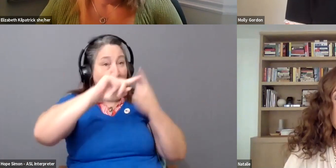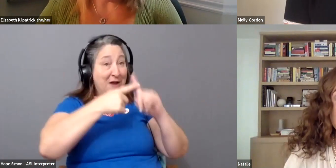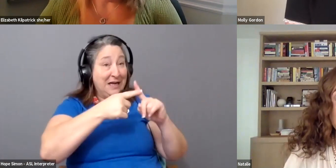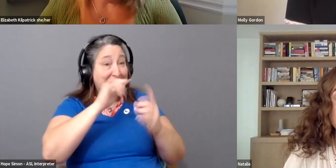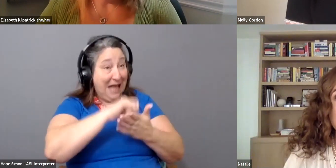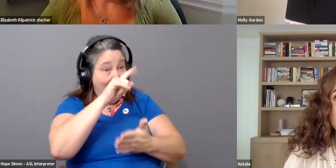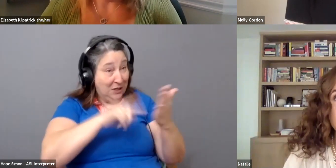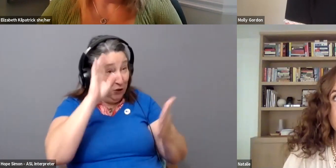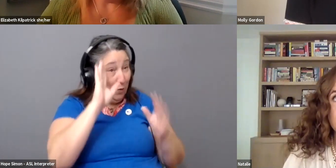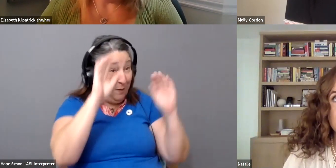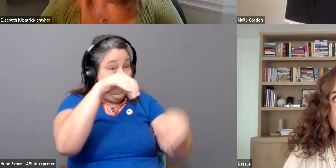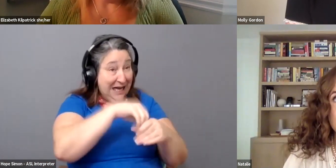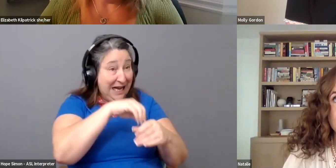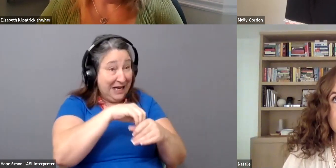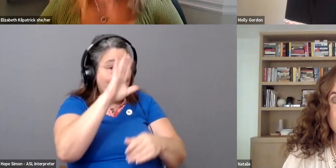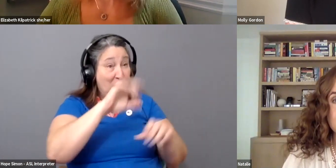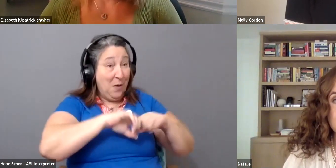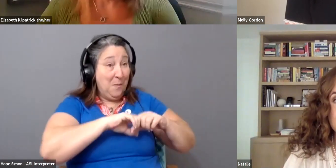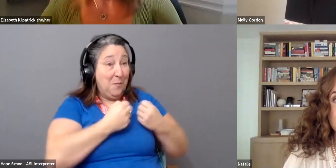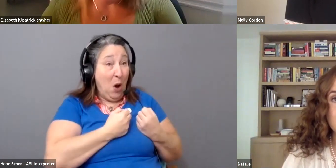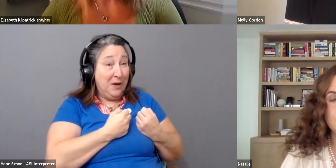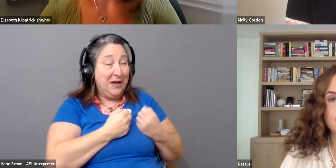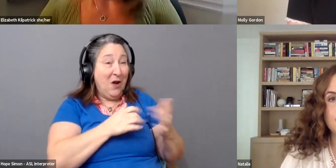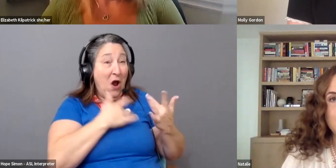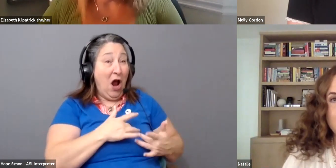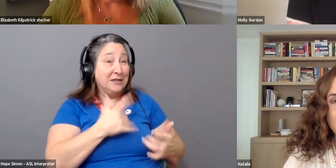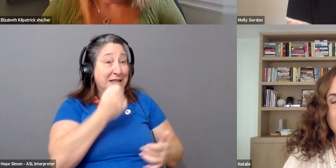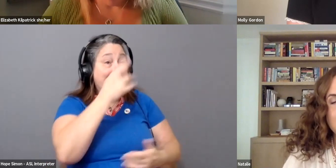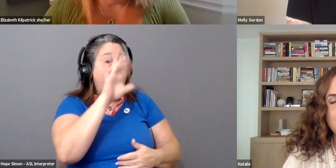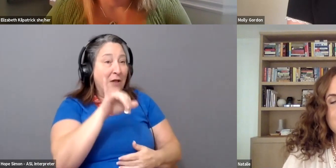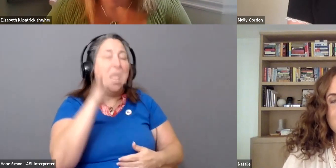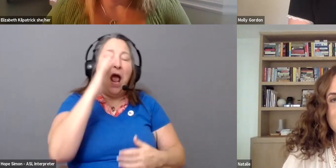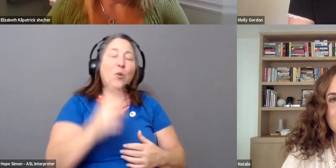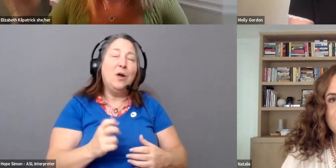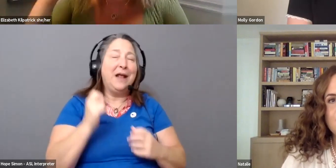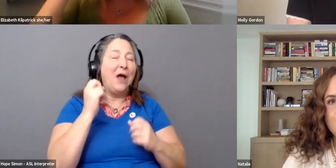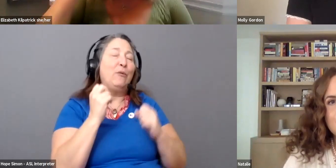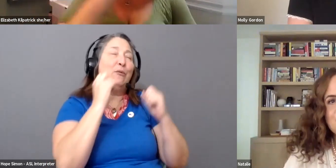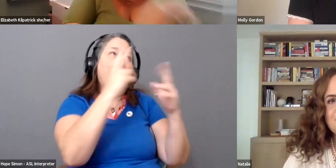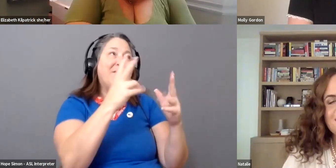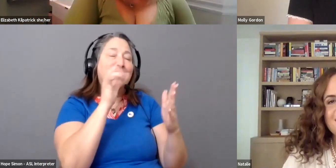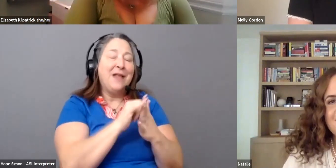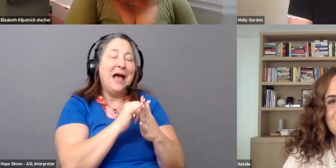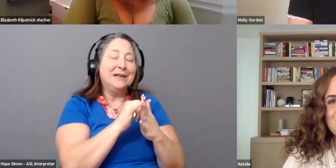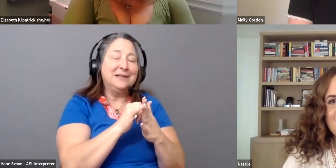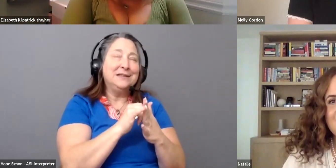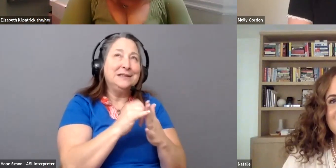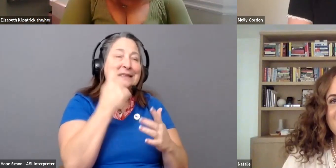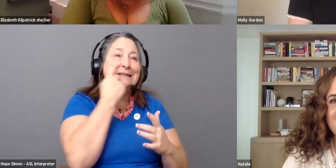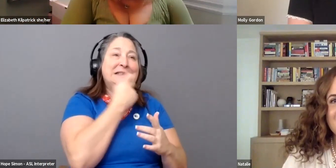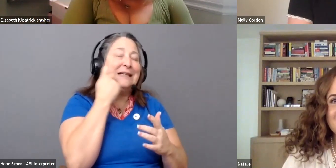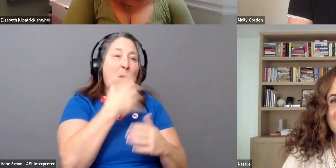have that tooth. I did get rid of that tooth whitening tray. That's good, because that's a little. Yeah, it's psychotic behavior.